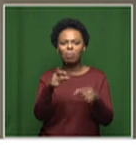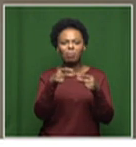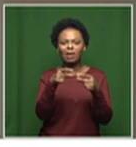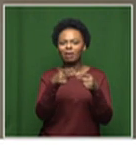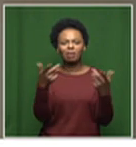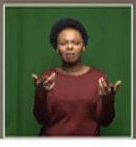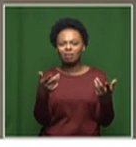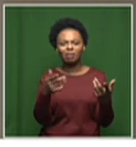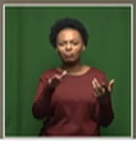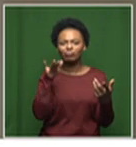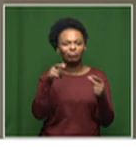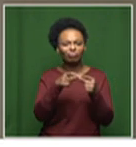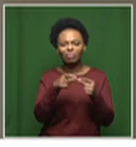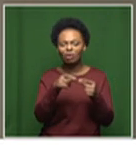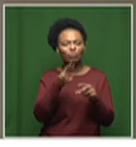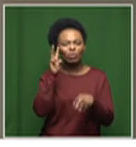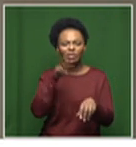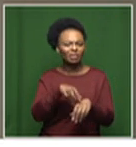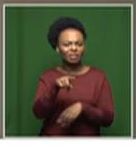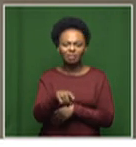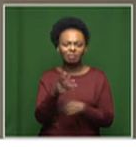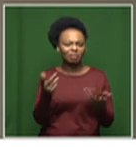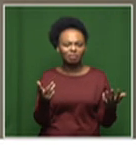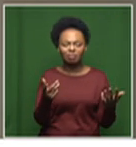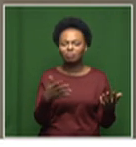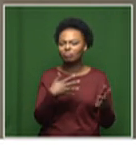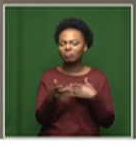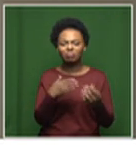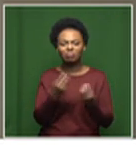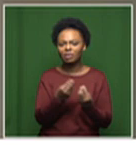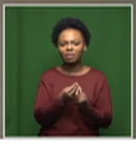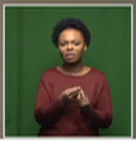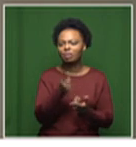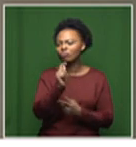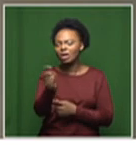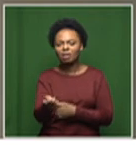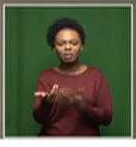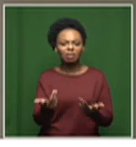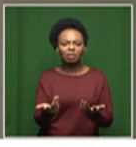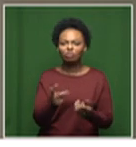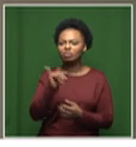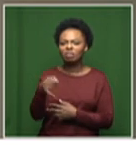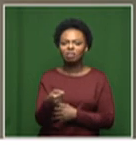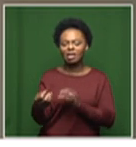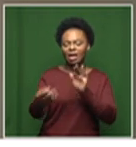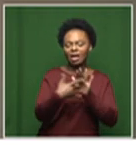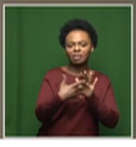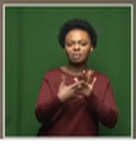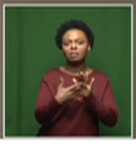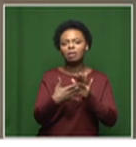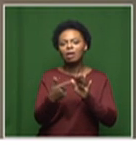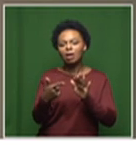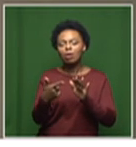have your banking information from the apps or the product or service that you're purchasing. You actually just added to your mobile